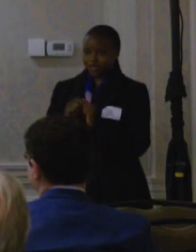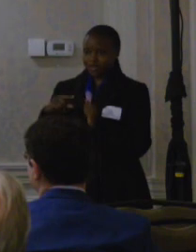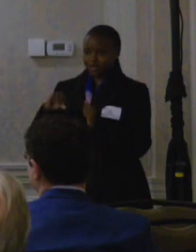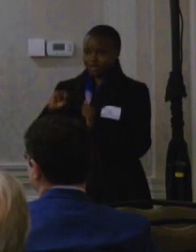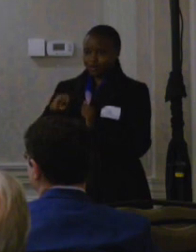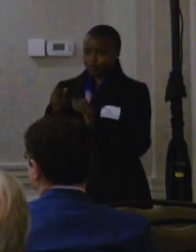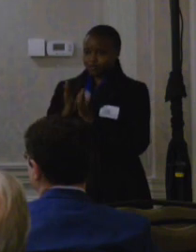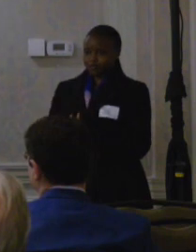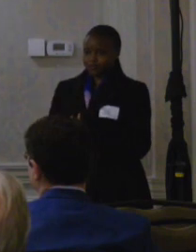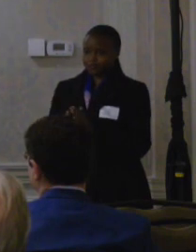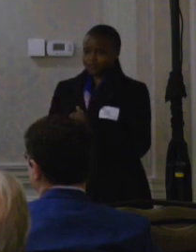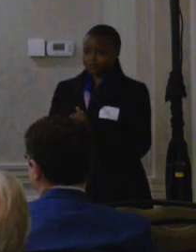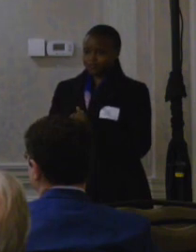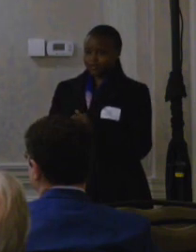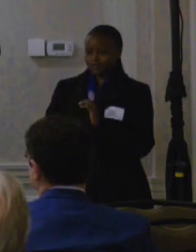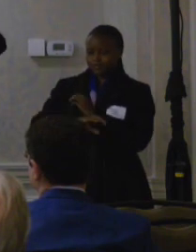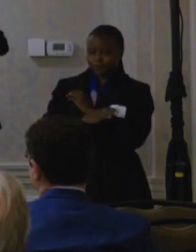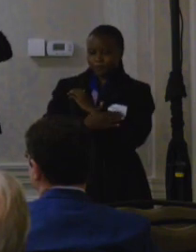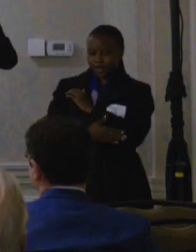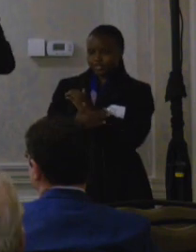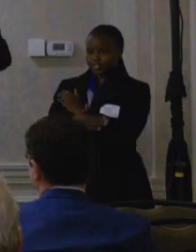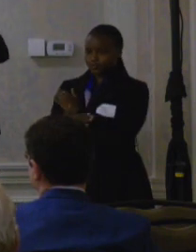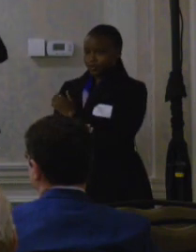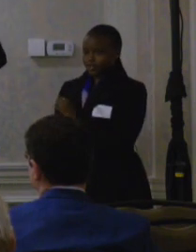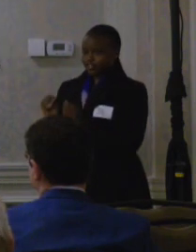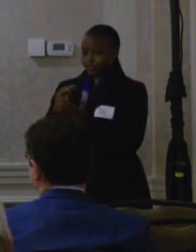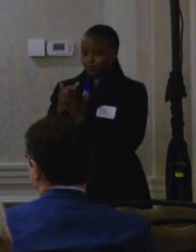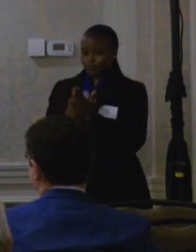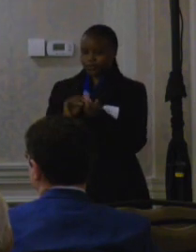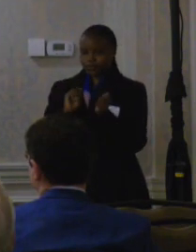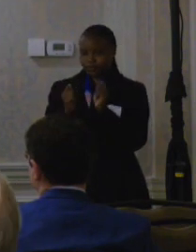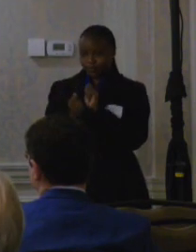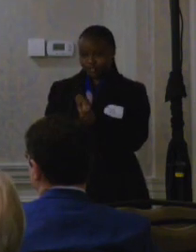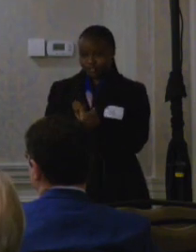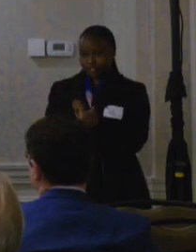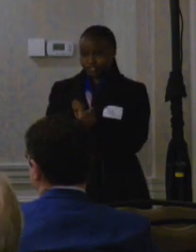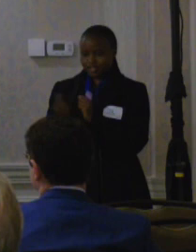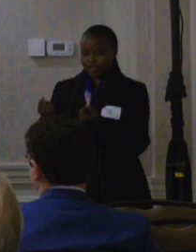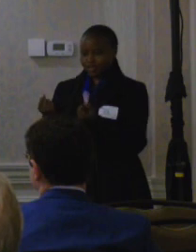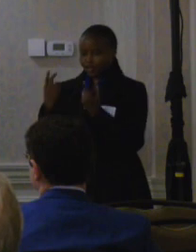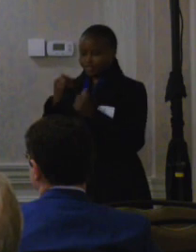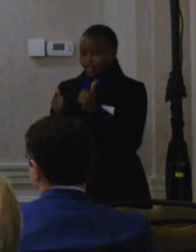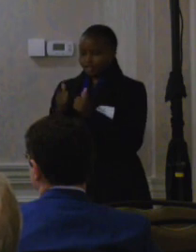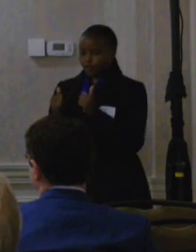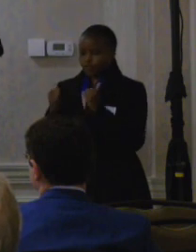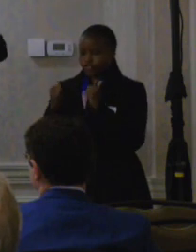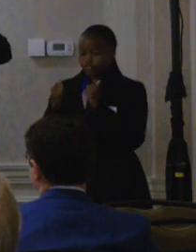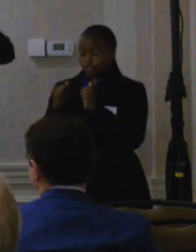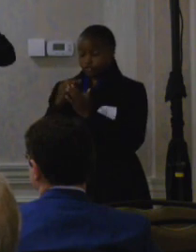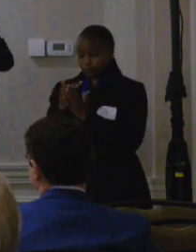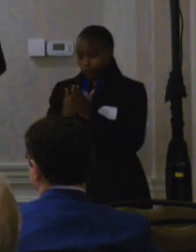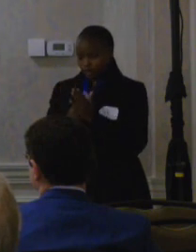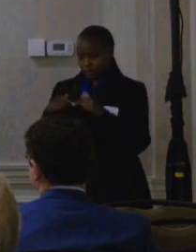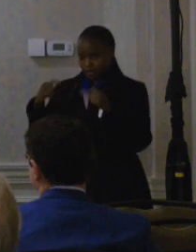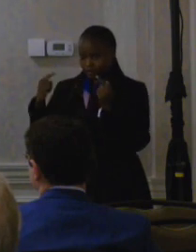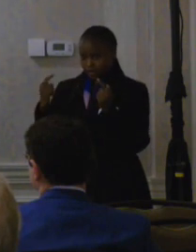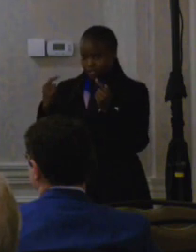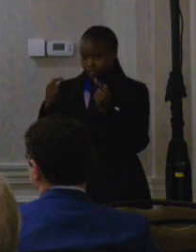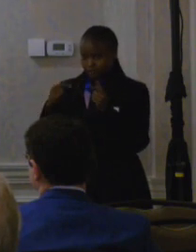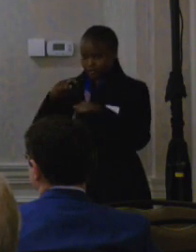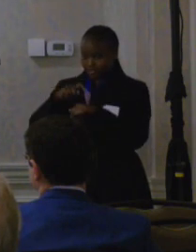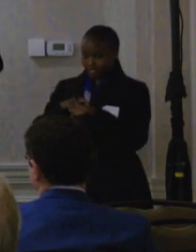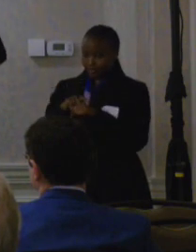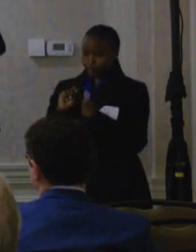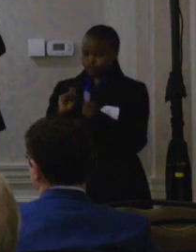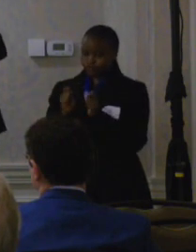So obviously from country to country, programs will change, and understanding which programs are effective when